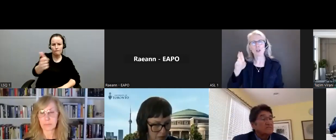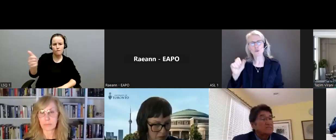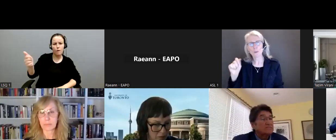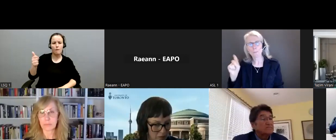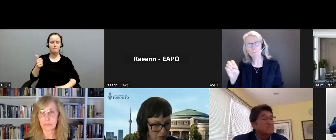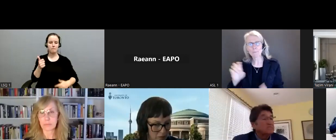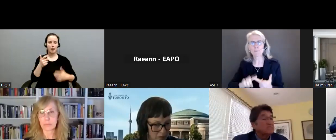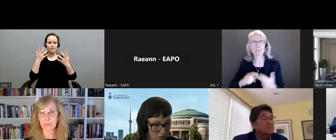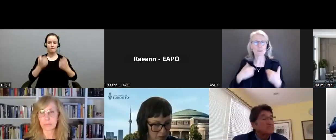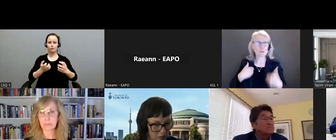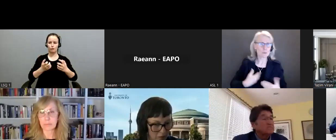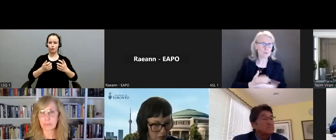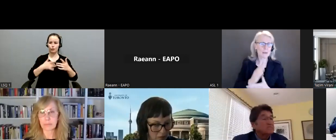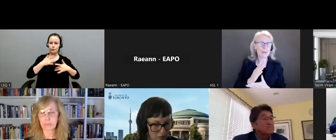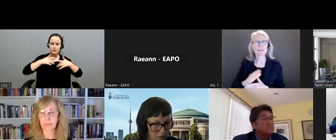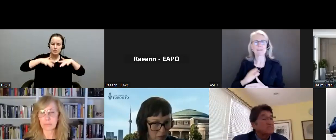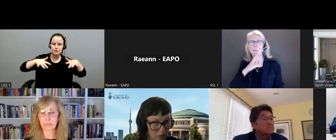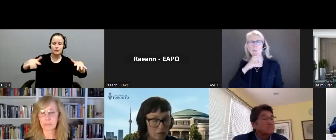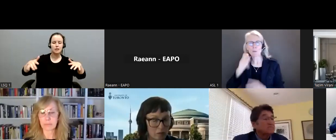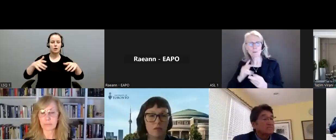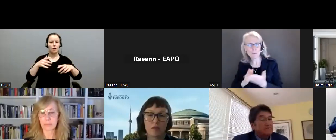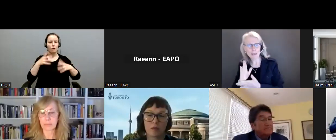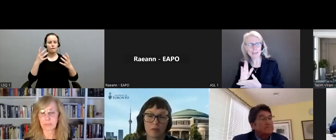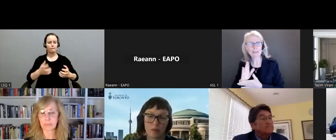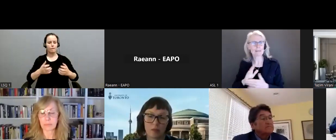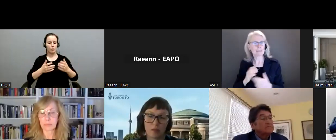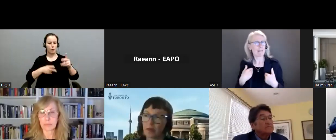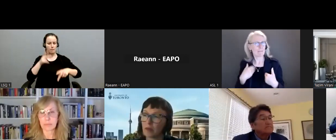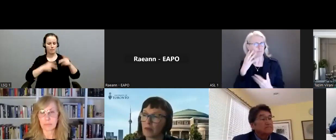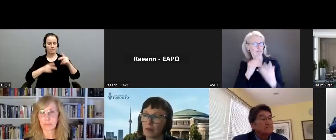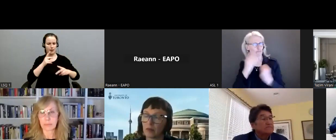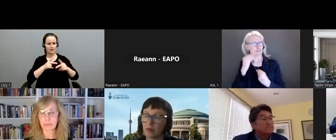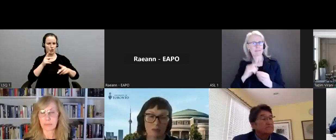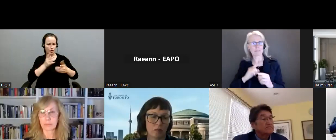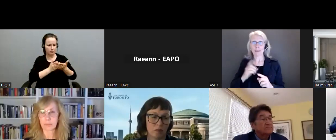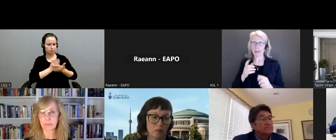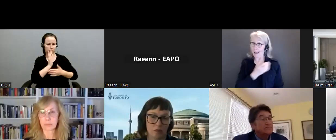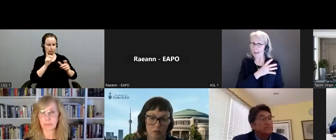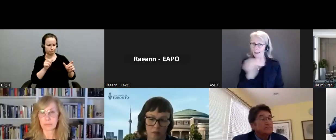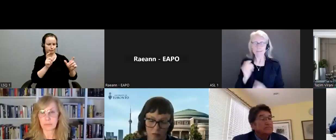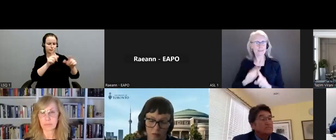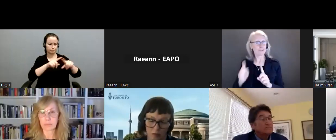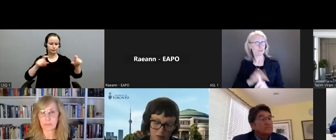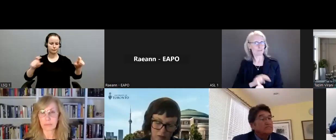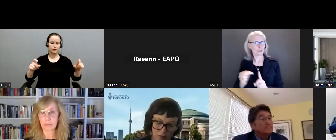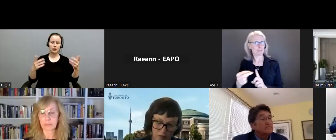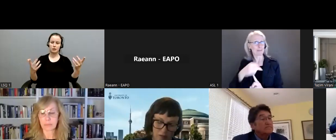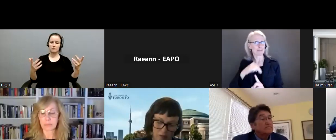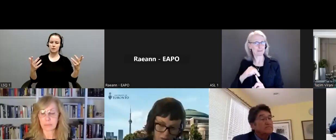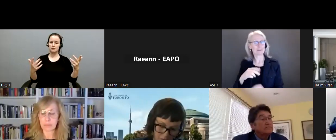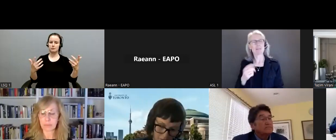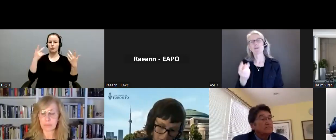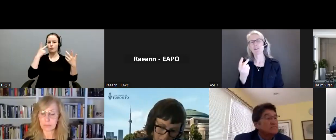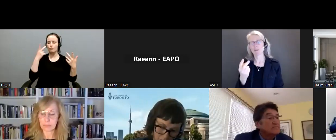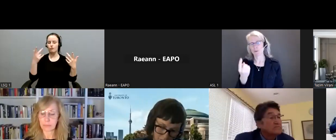older people, and you all come at this from different angles. So I'm going to ask you two parts of this question.